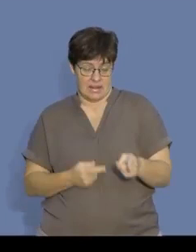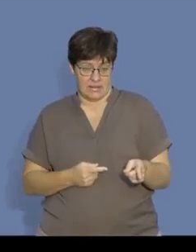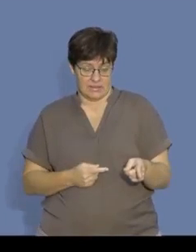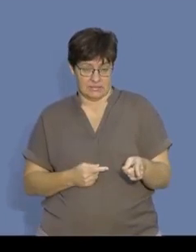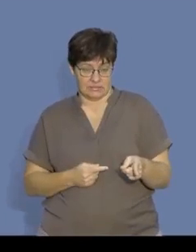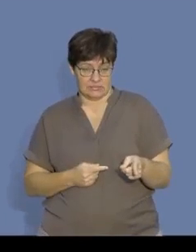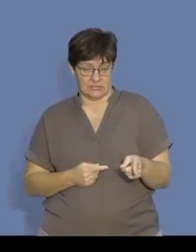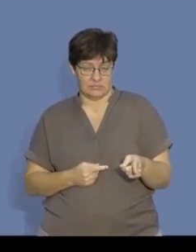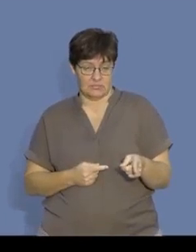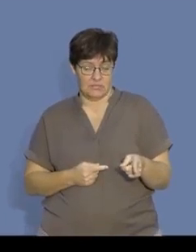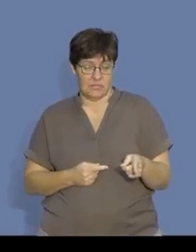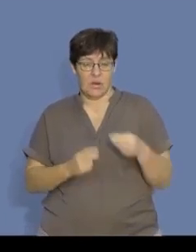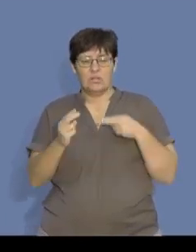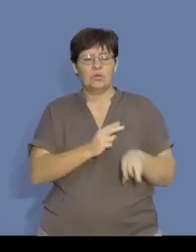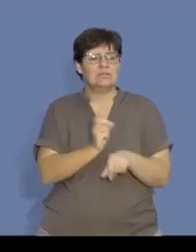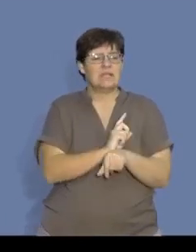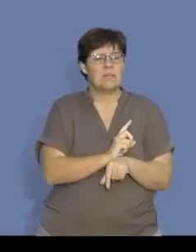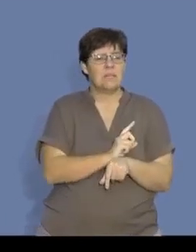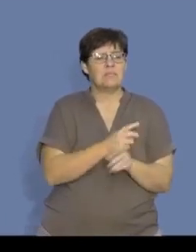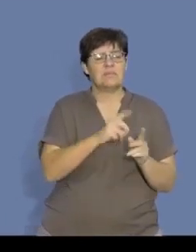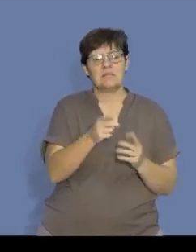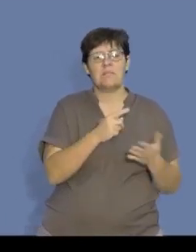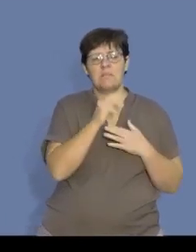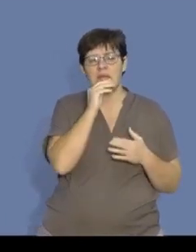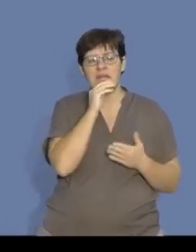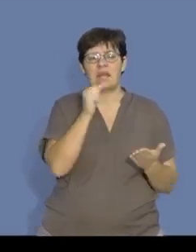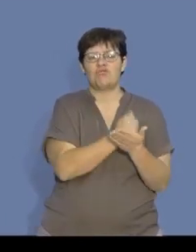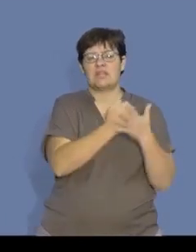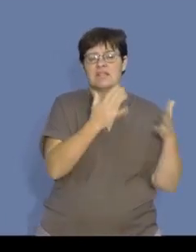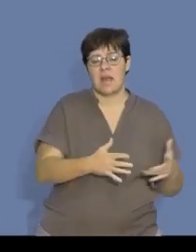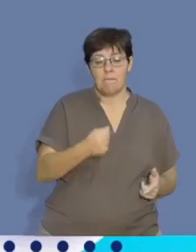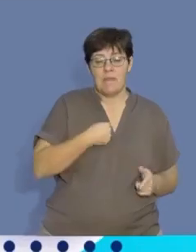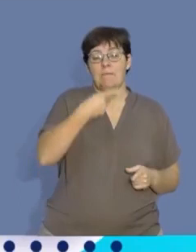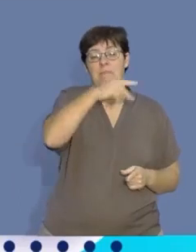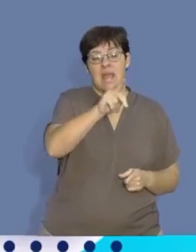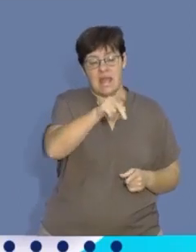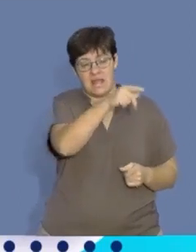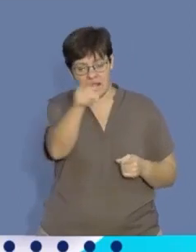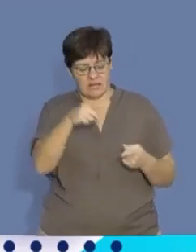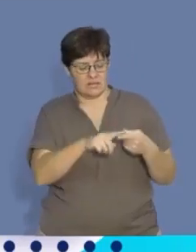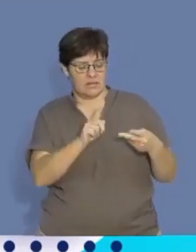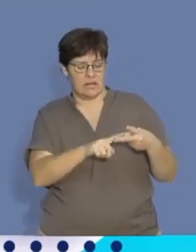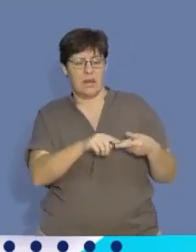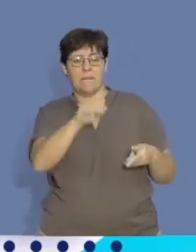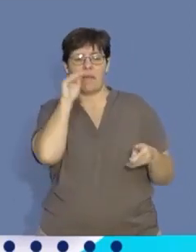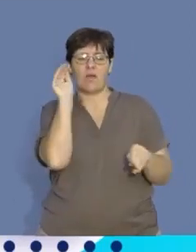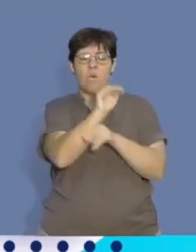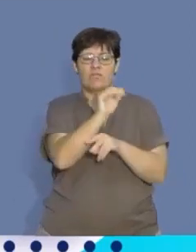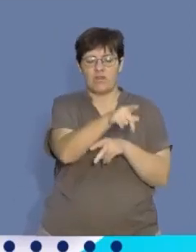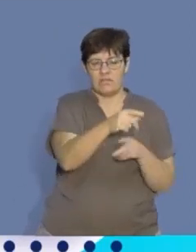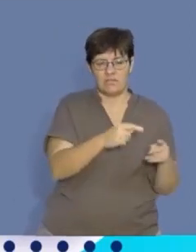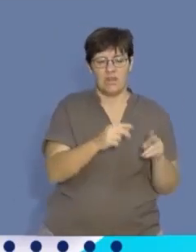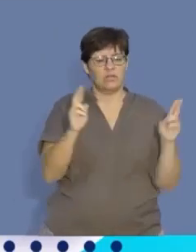talk about short-term debts, we are obviously referring to your creditors, we're referring to your bank